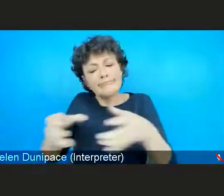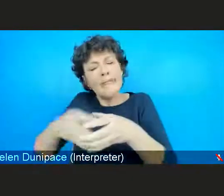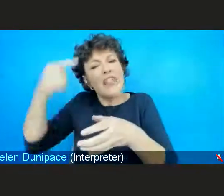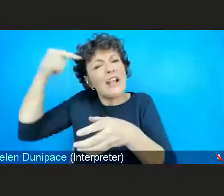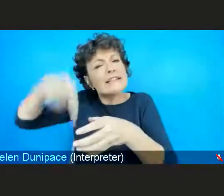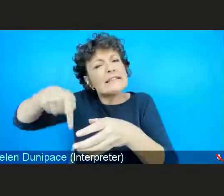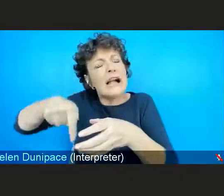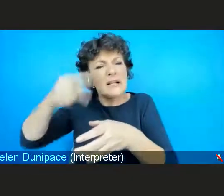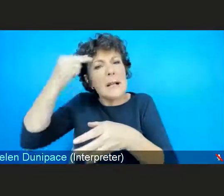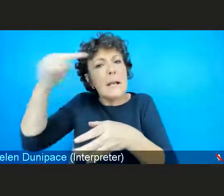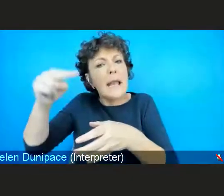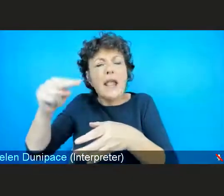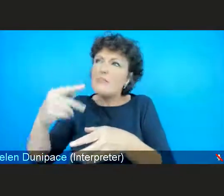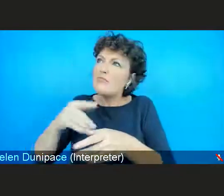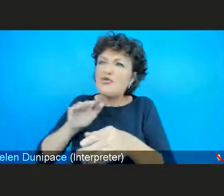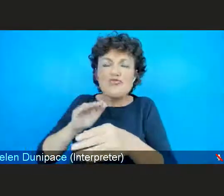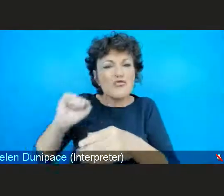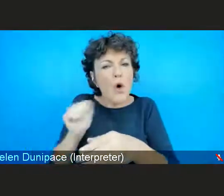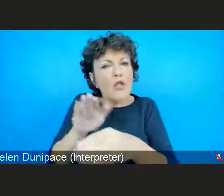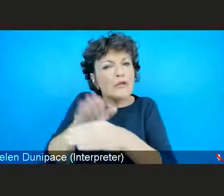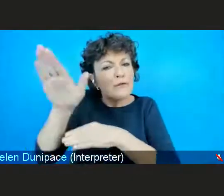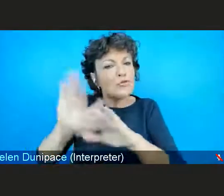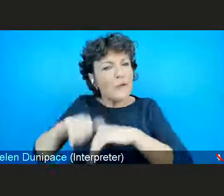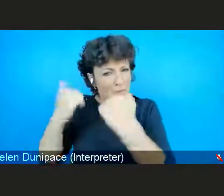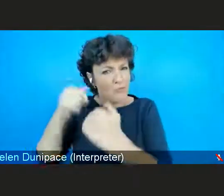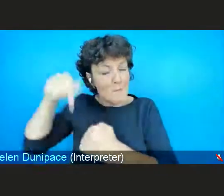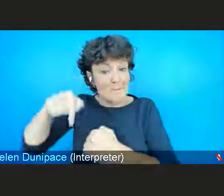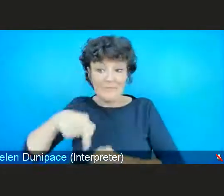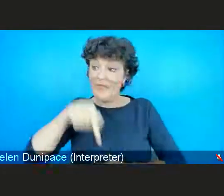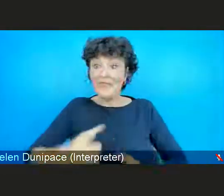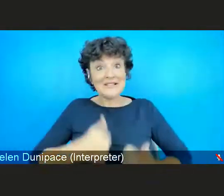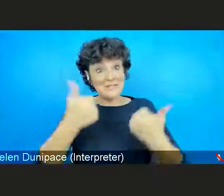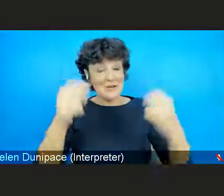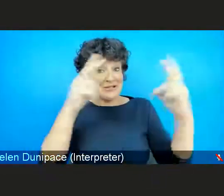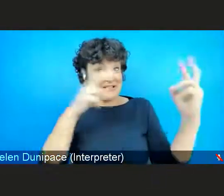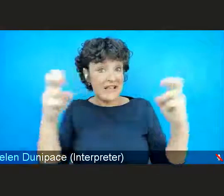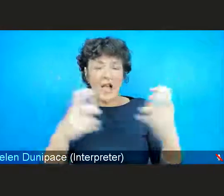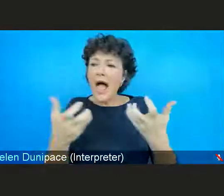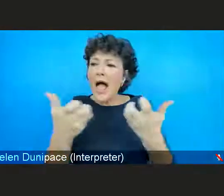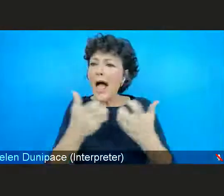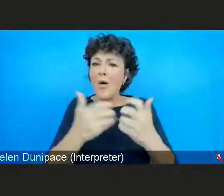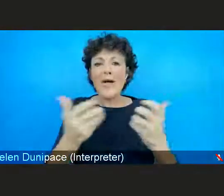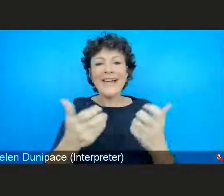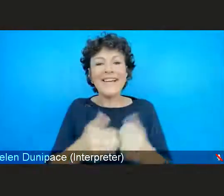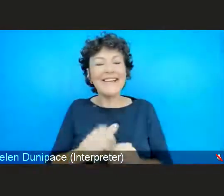Futures Forum. This morning's panel is titled